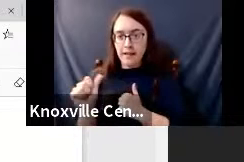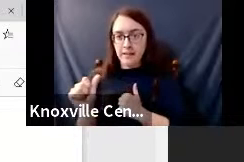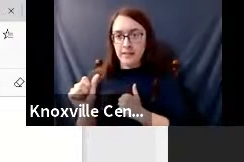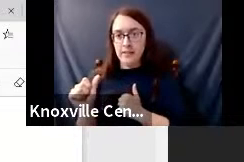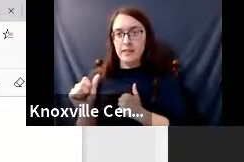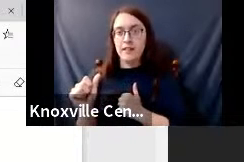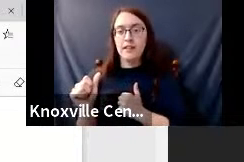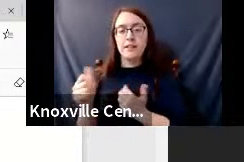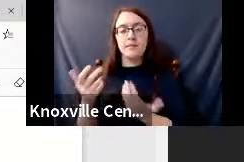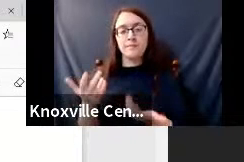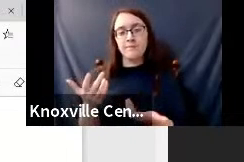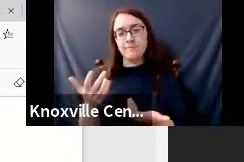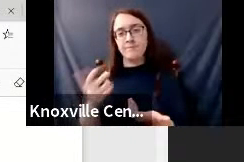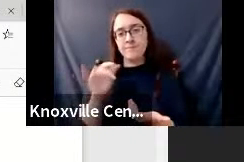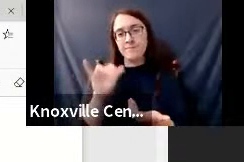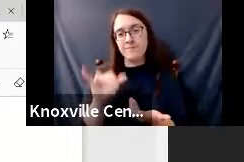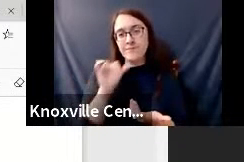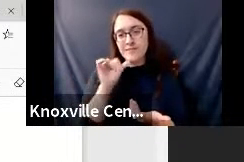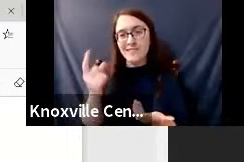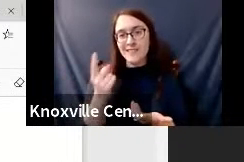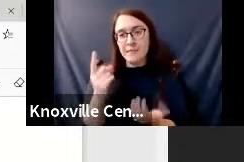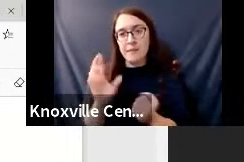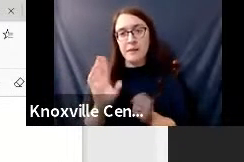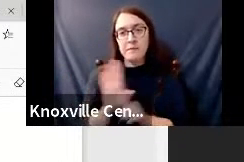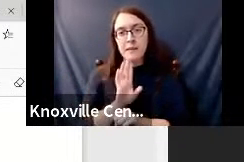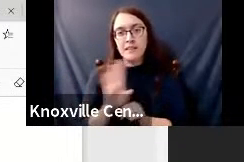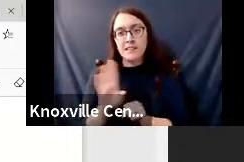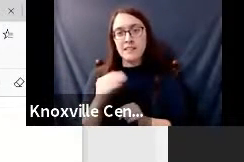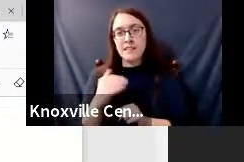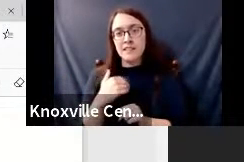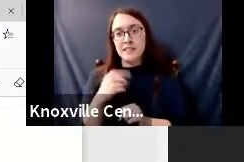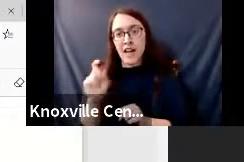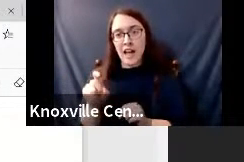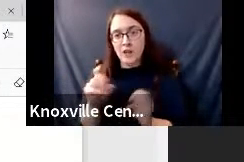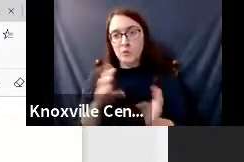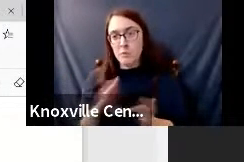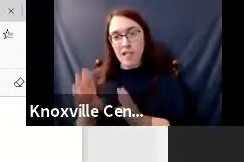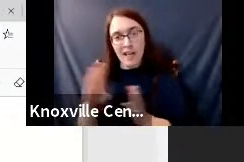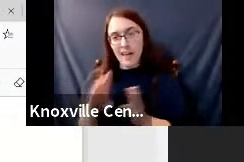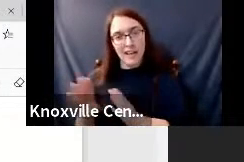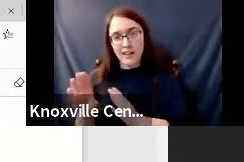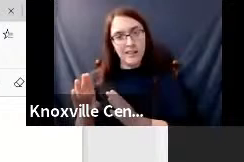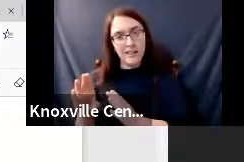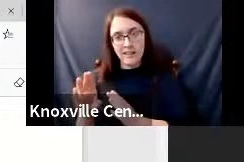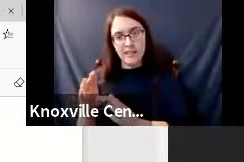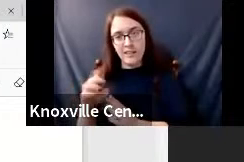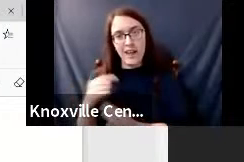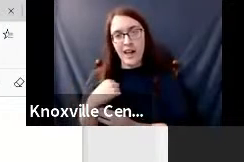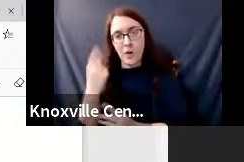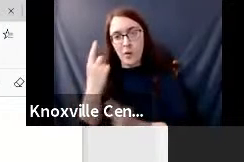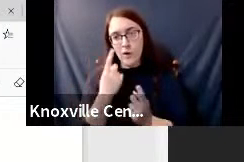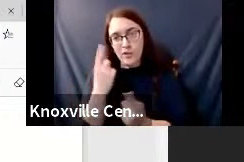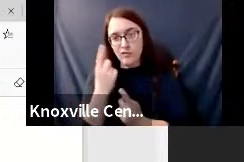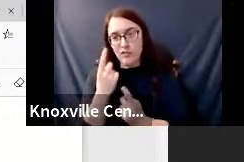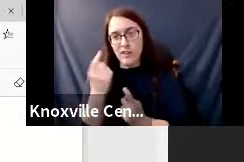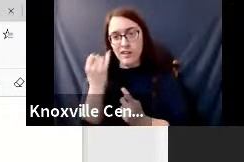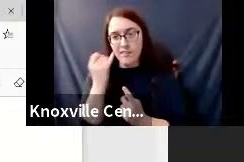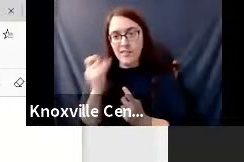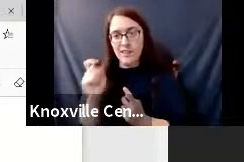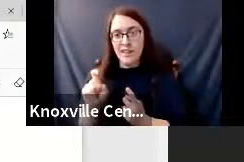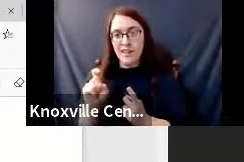not something a business has to plan for. And so I'm just wondering if it needs a little more,